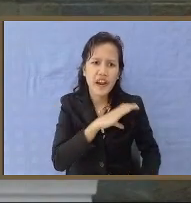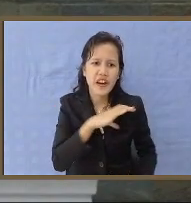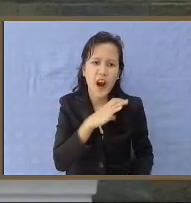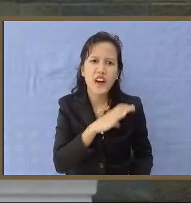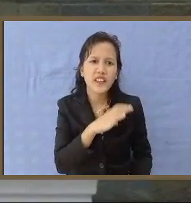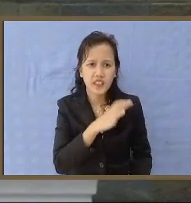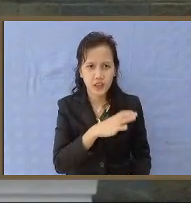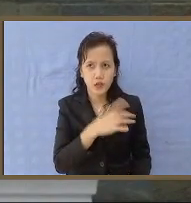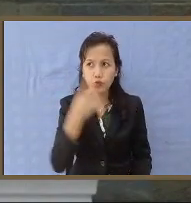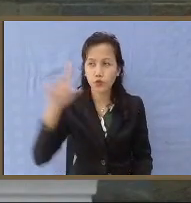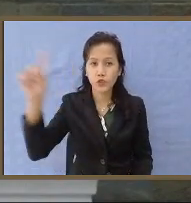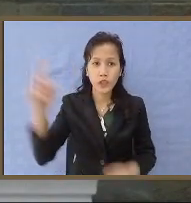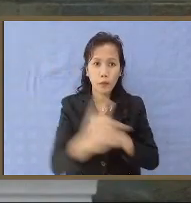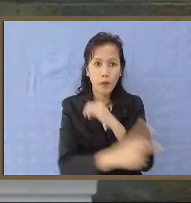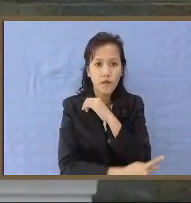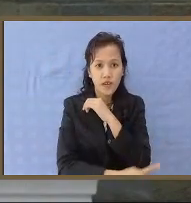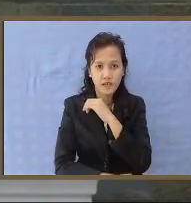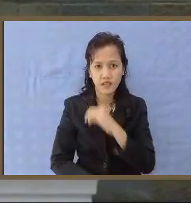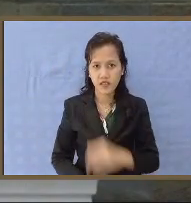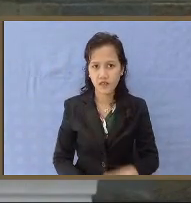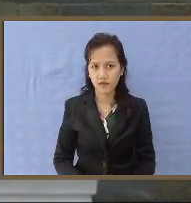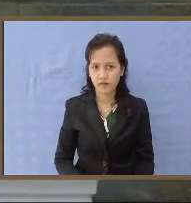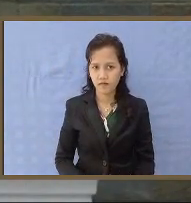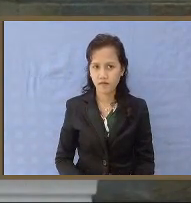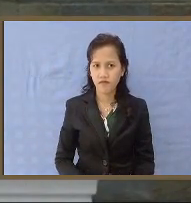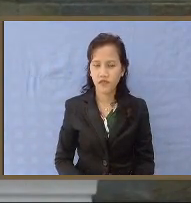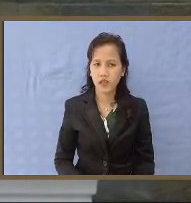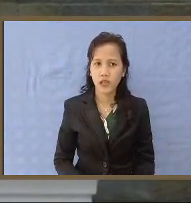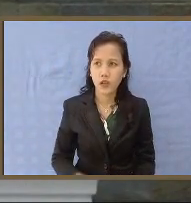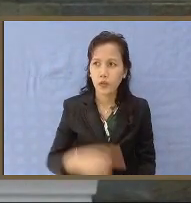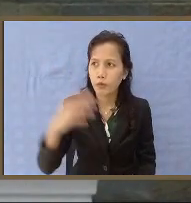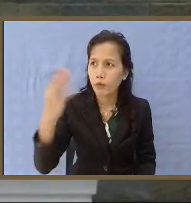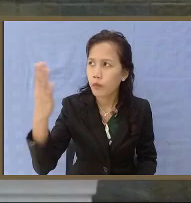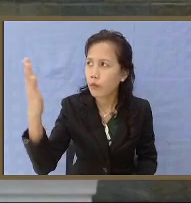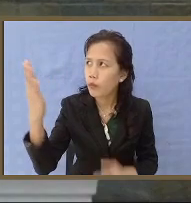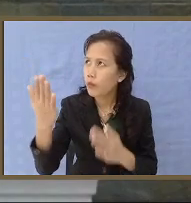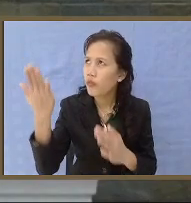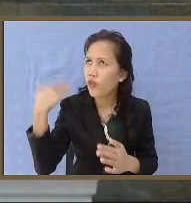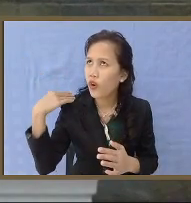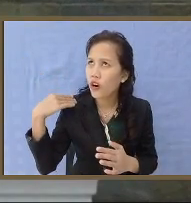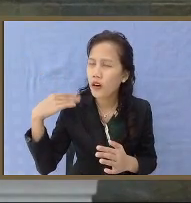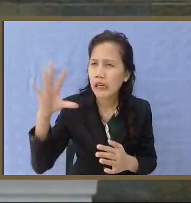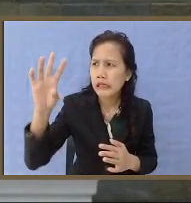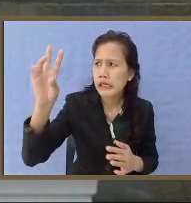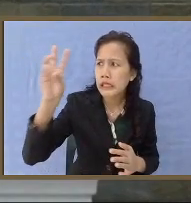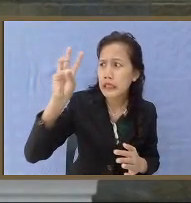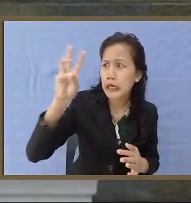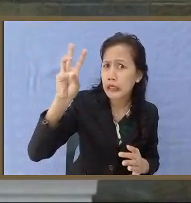na hindi sila pwedeng umalis ng 6 o'clock because back in those days, mga kapatid, at 6 o'clock, masasayang nagtitipon ang mga